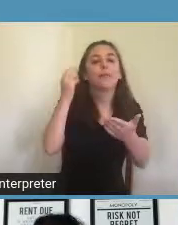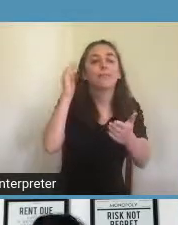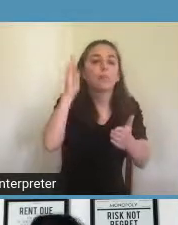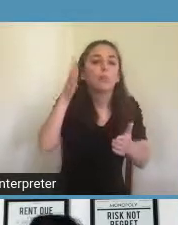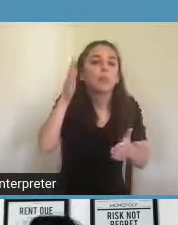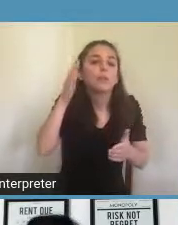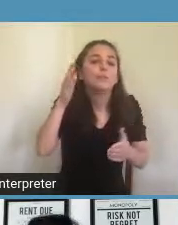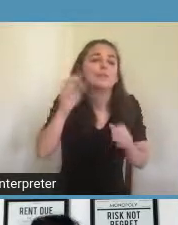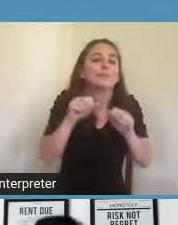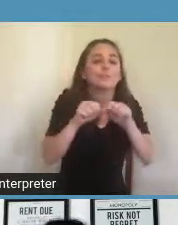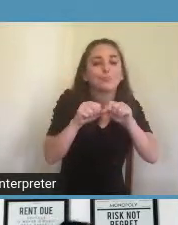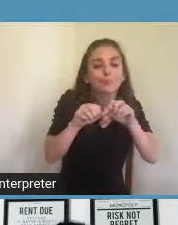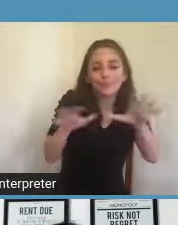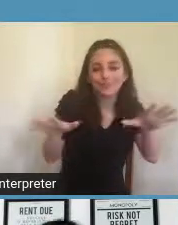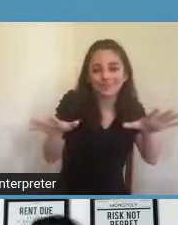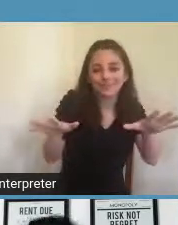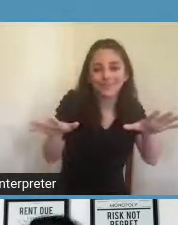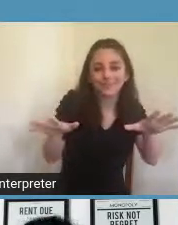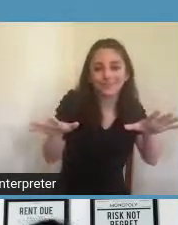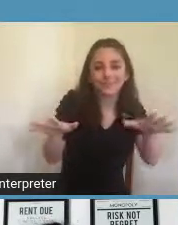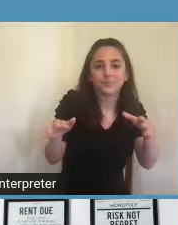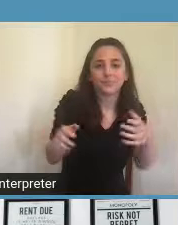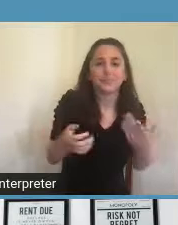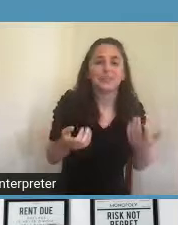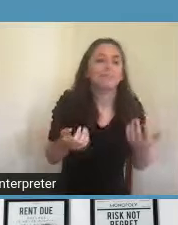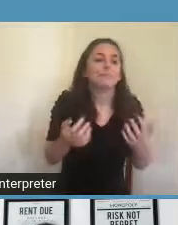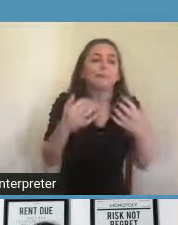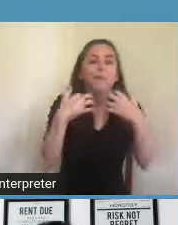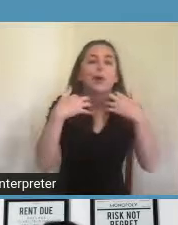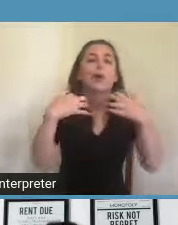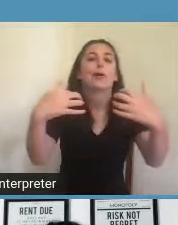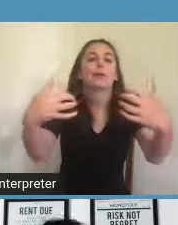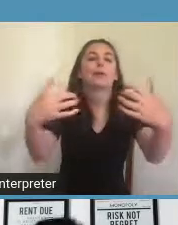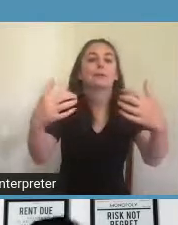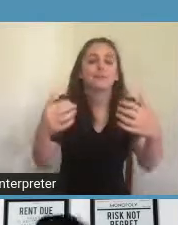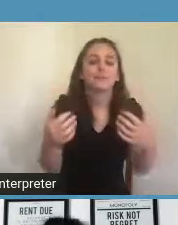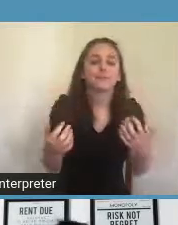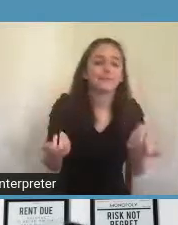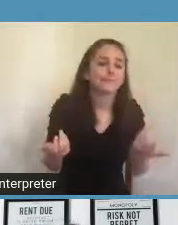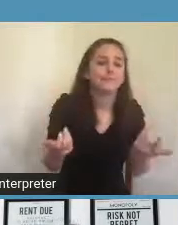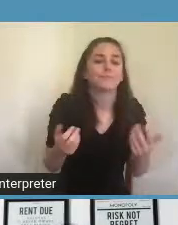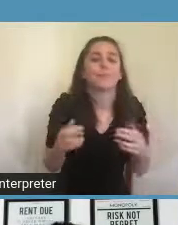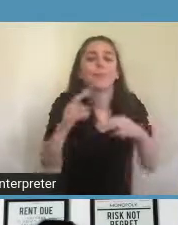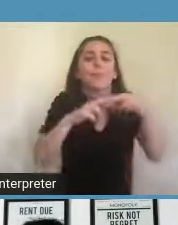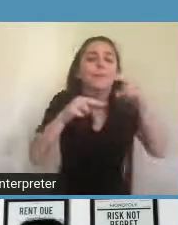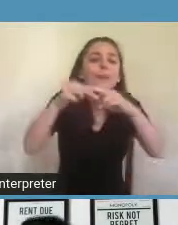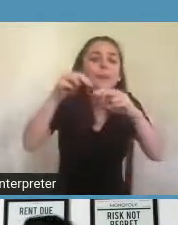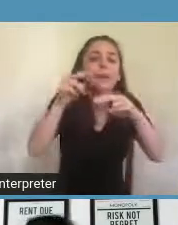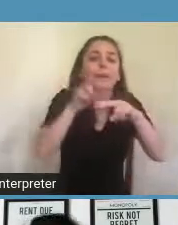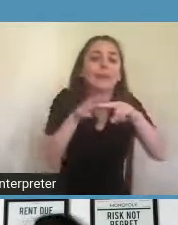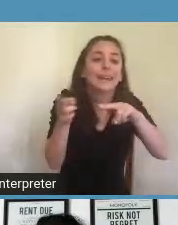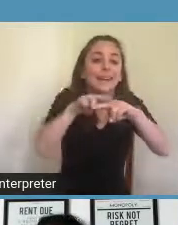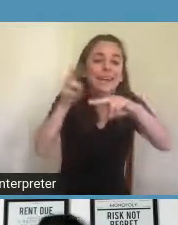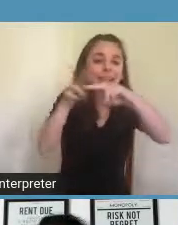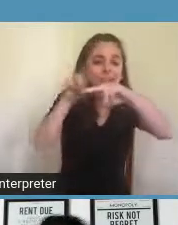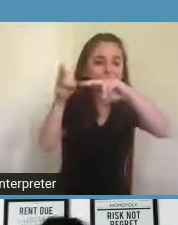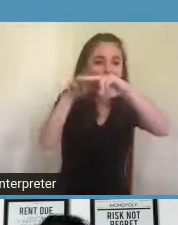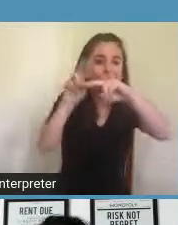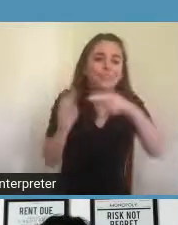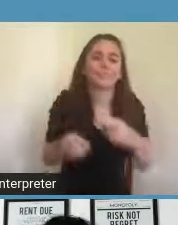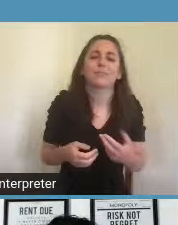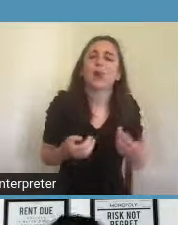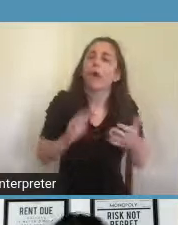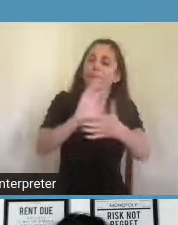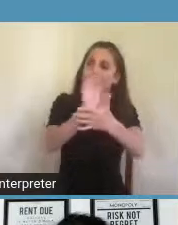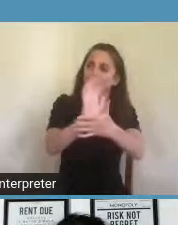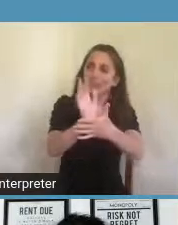distribution, AKA getting more eyeballs to this video. So, okay, you've got this video, you're proud of it. What do we